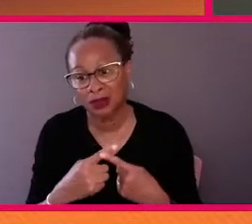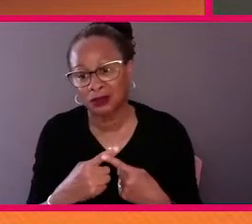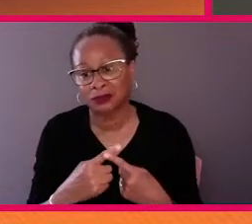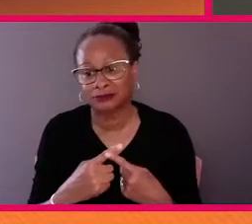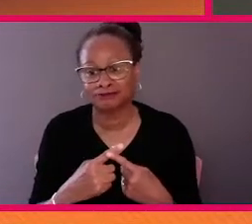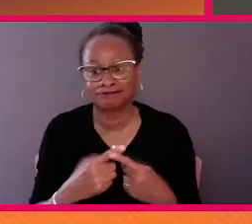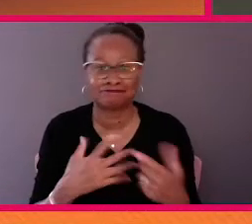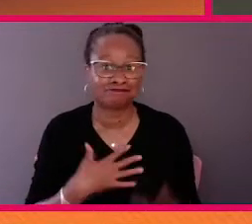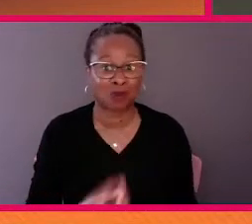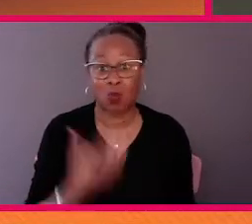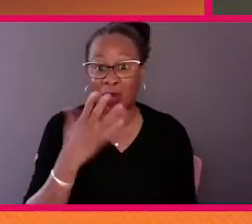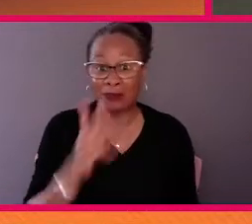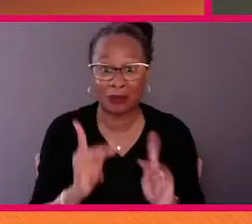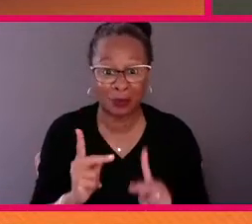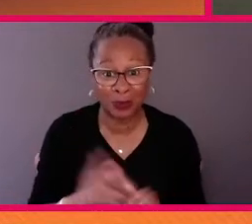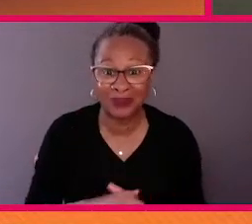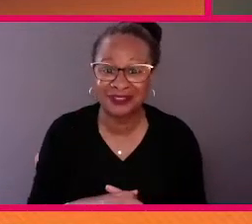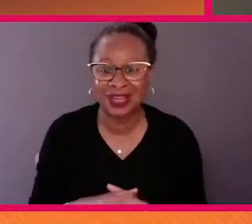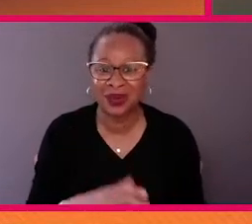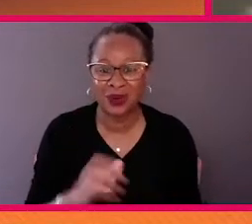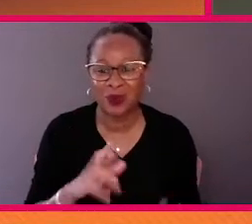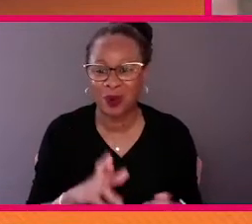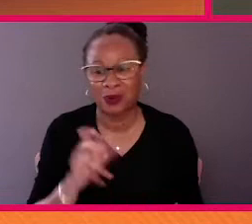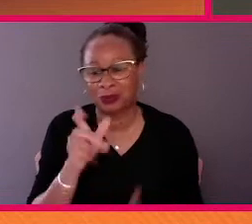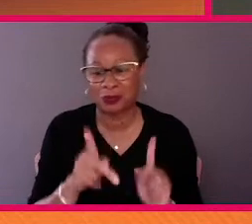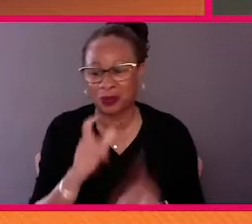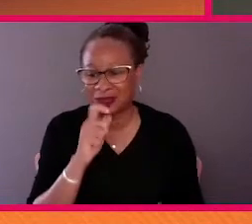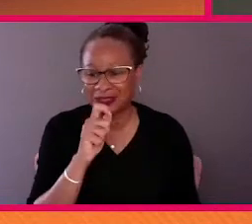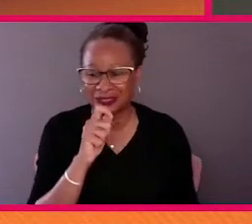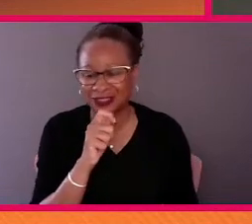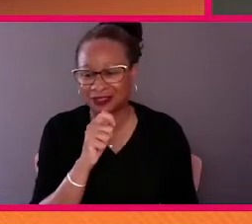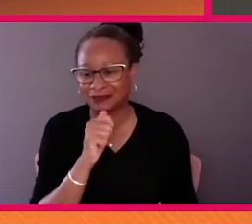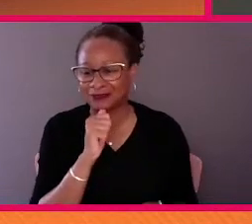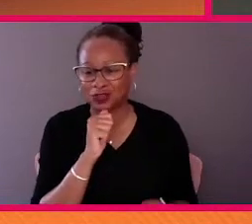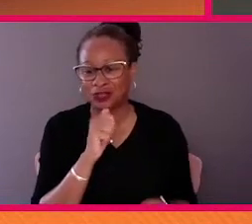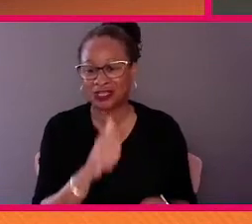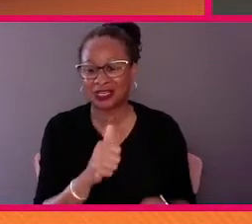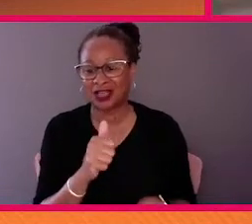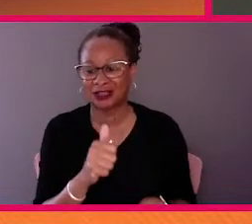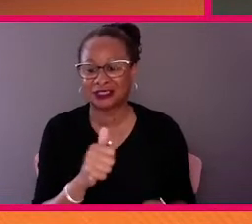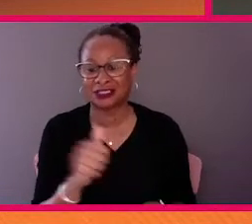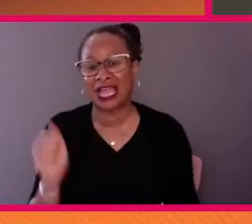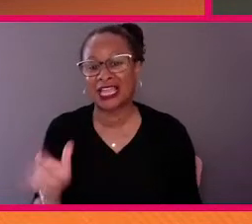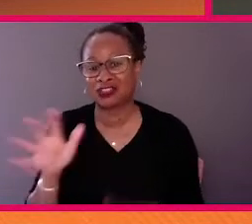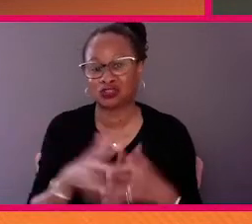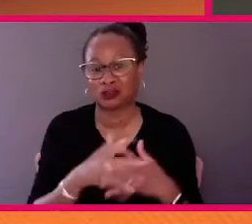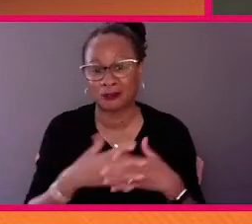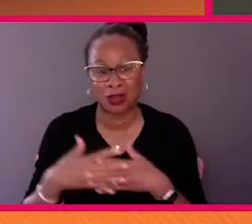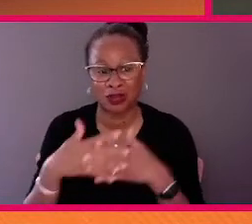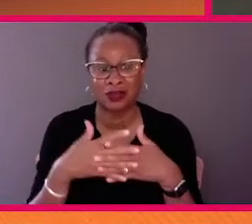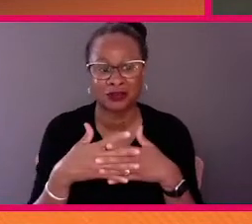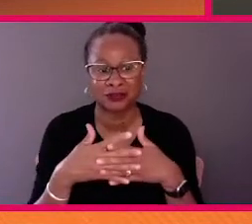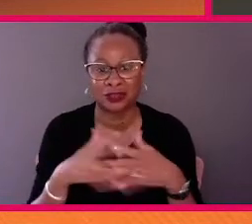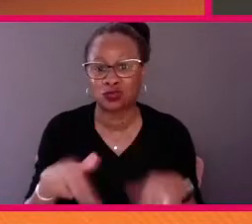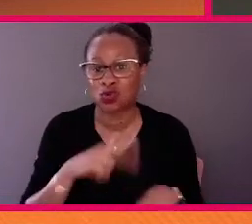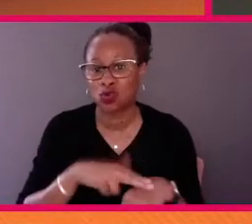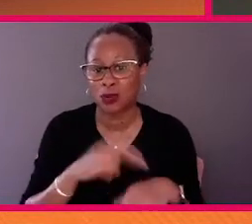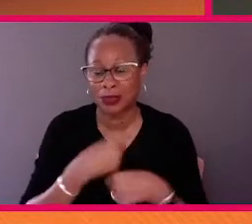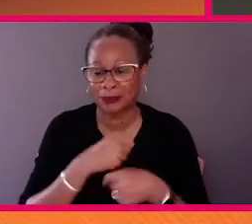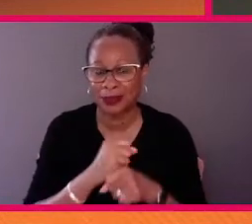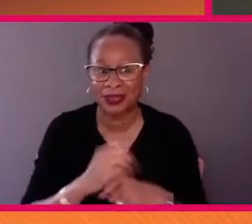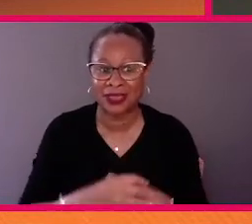white people or people that is not what, you know, Asian American is normally making. I